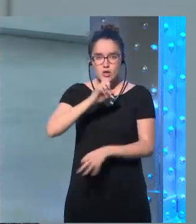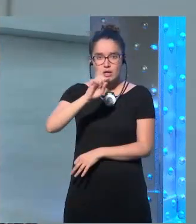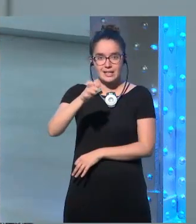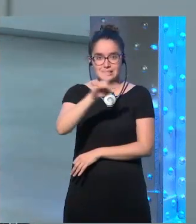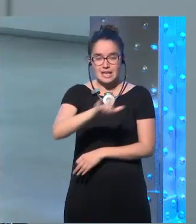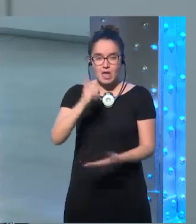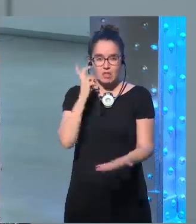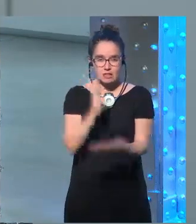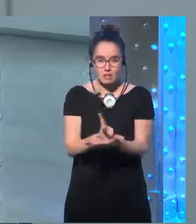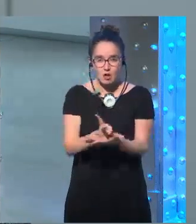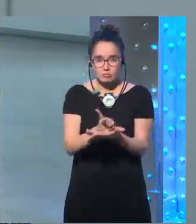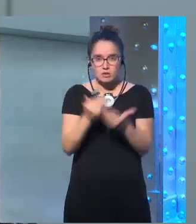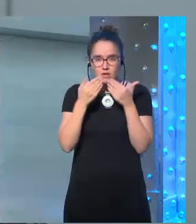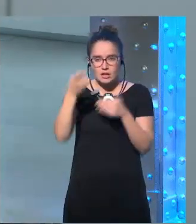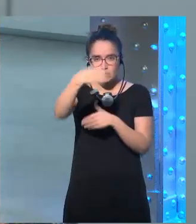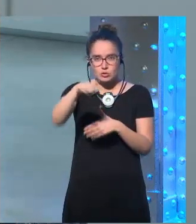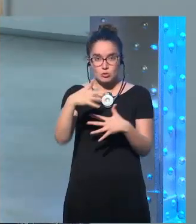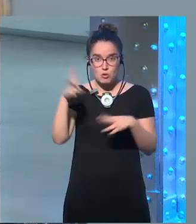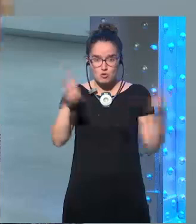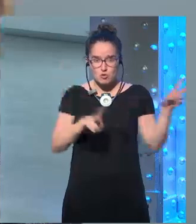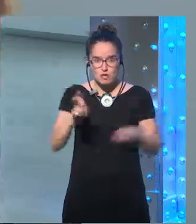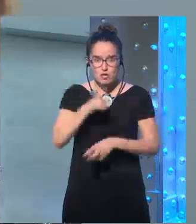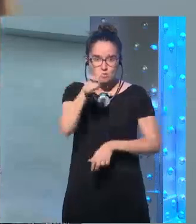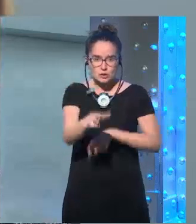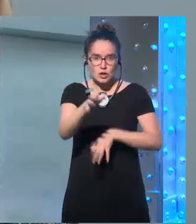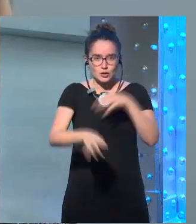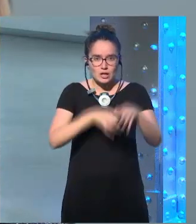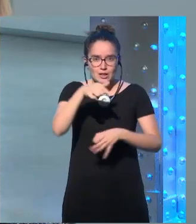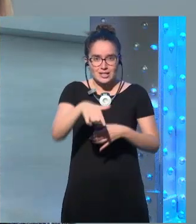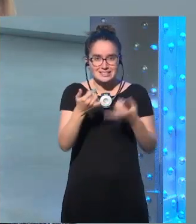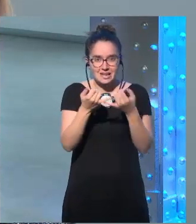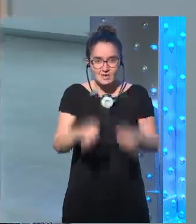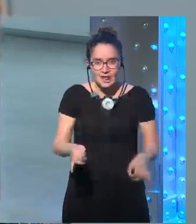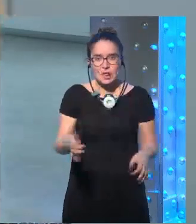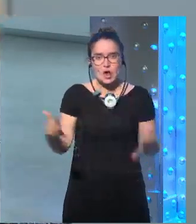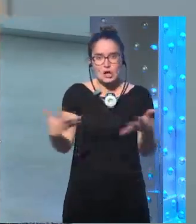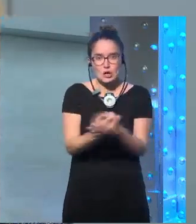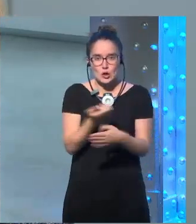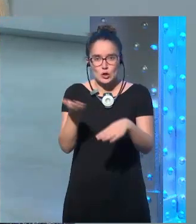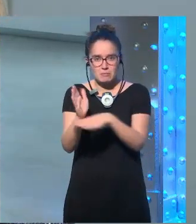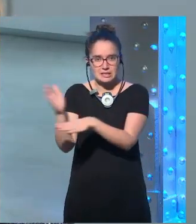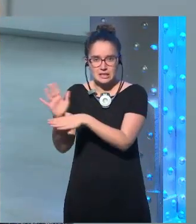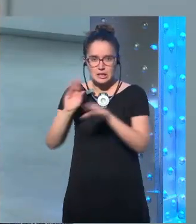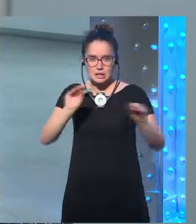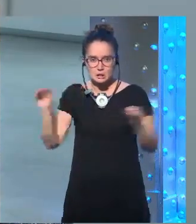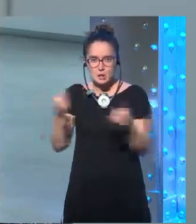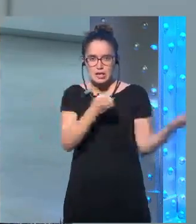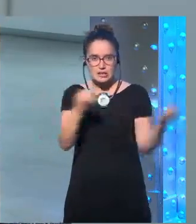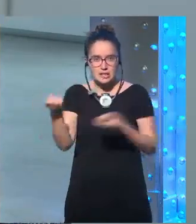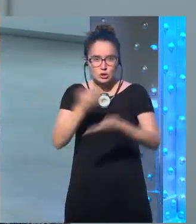holding this venue and looking at these new challenges. Thank you very much for your attendance. Thank you to the organizers and all